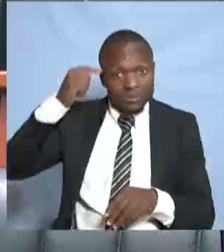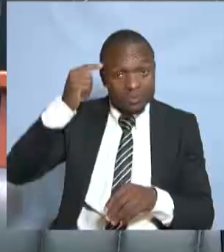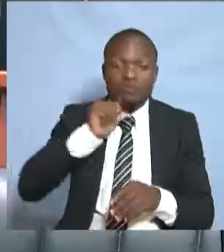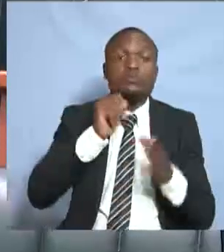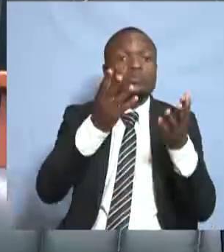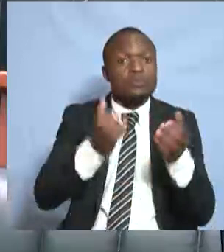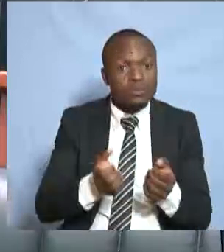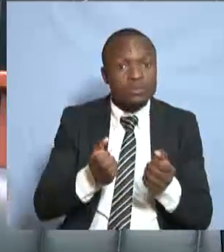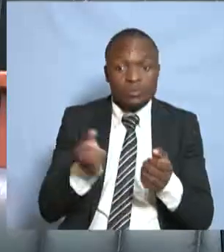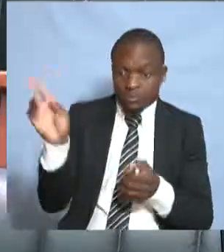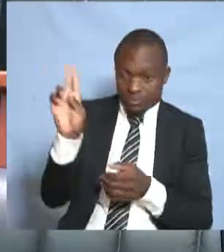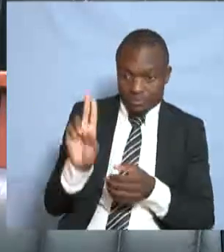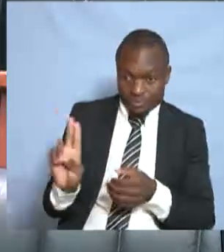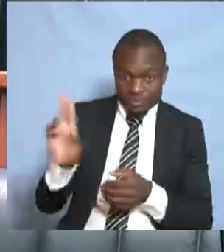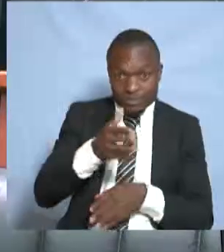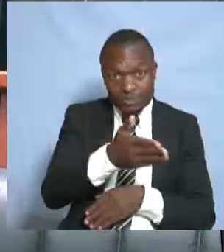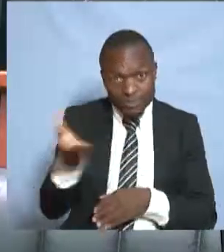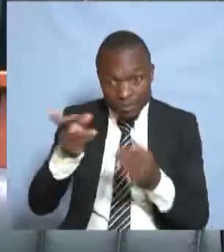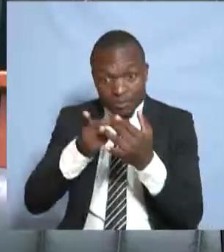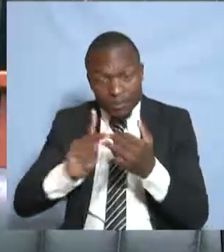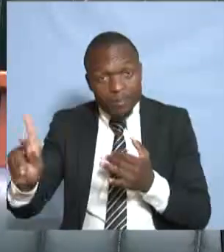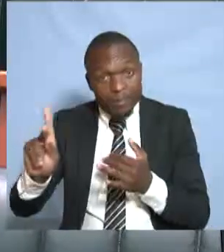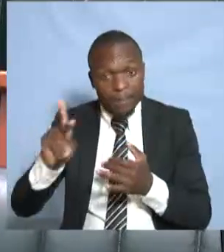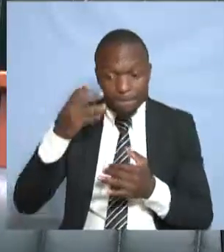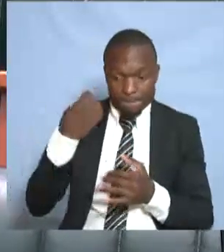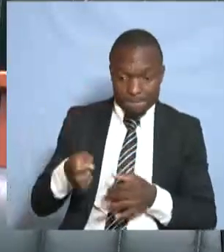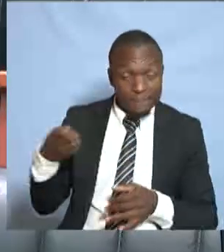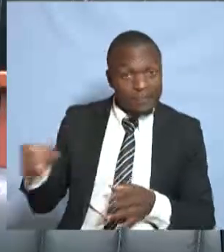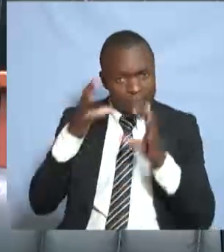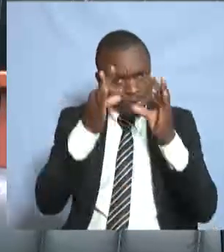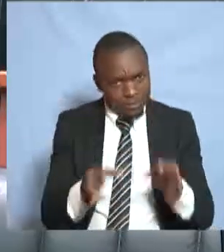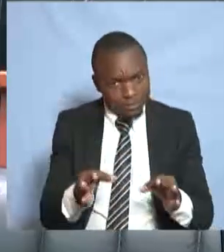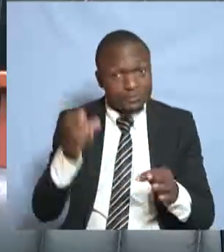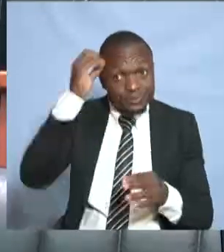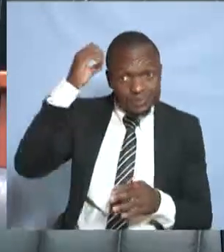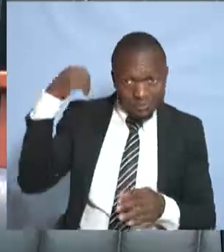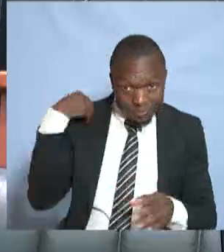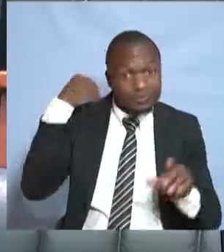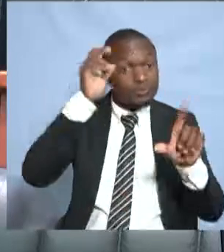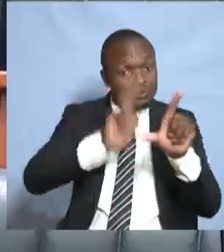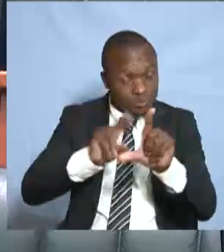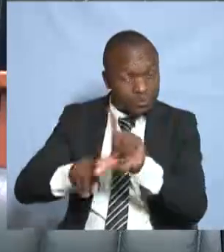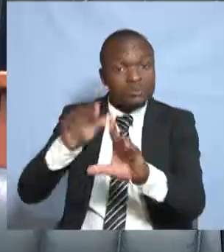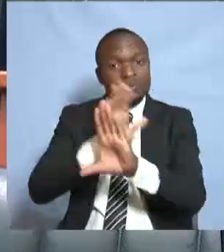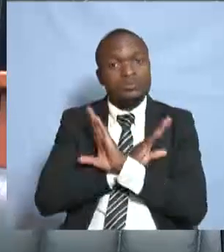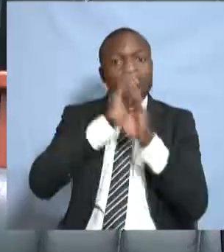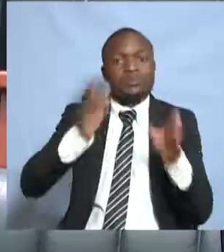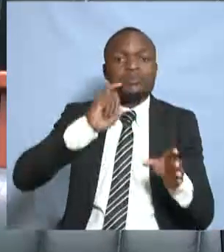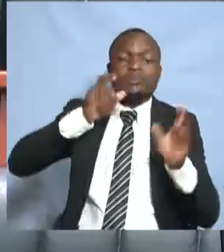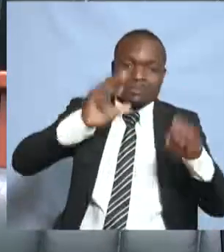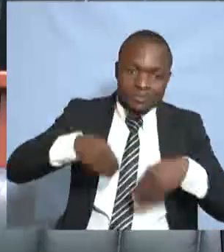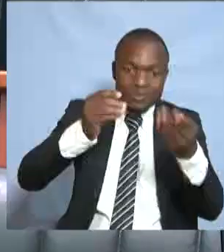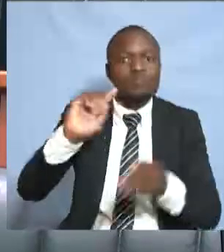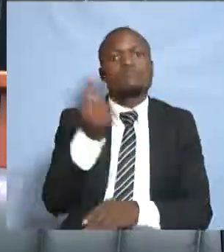the advantage to utilize those pieces of equipment. If it's office furniture, the Zambians should be given